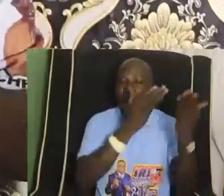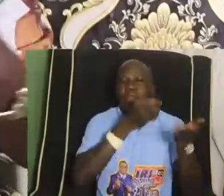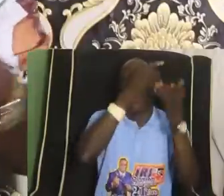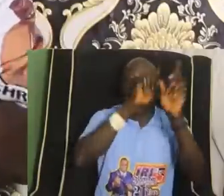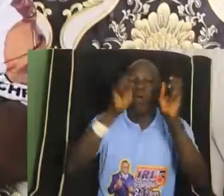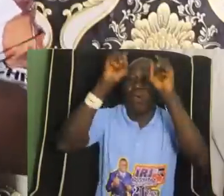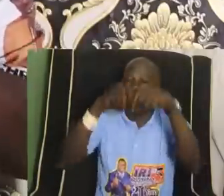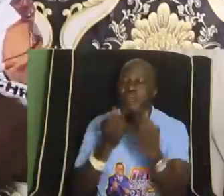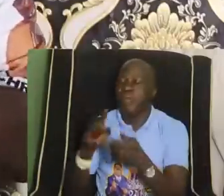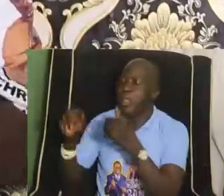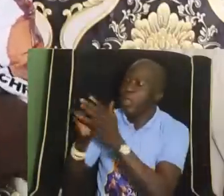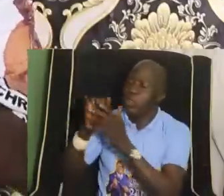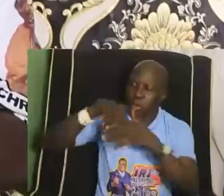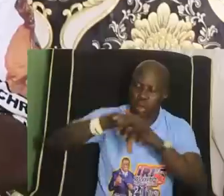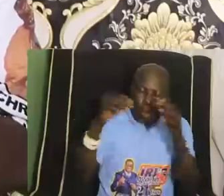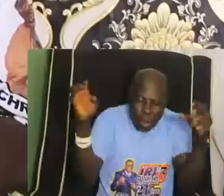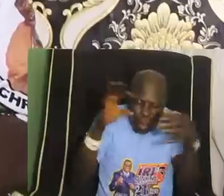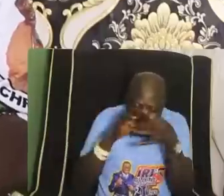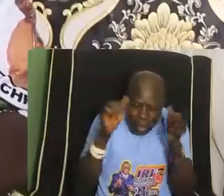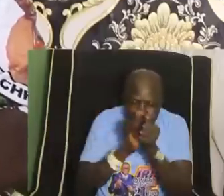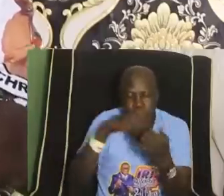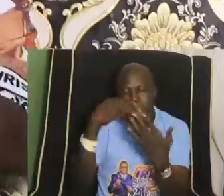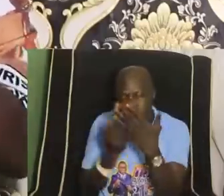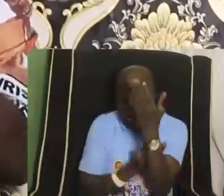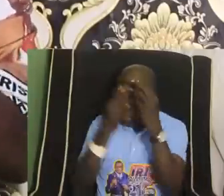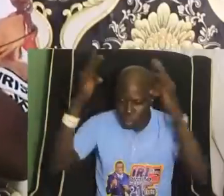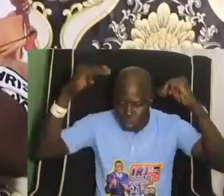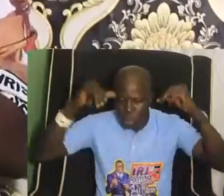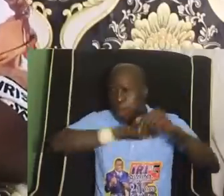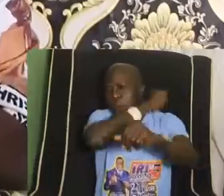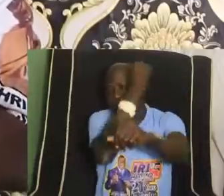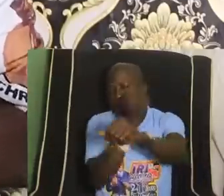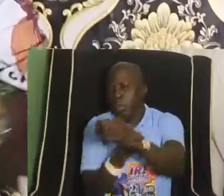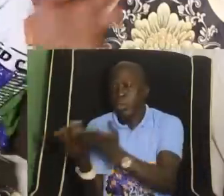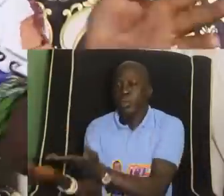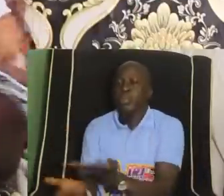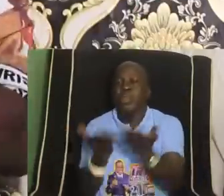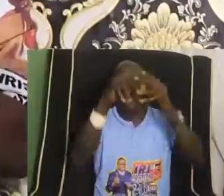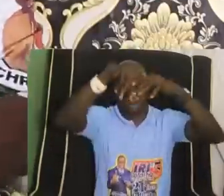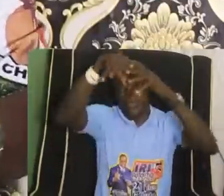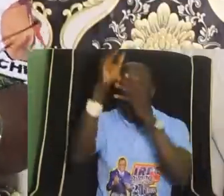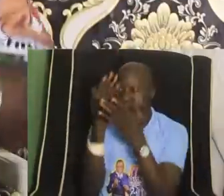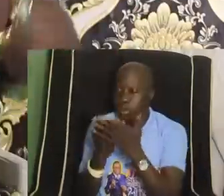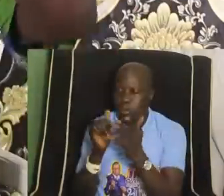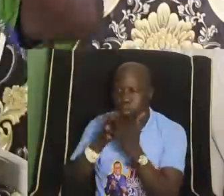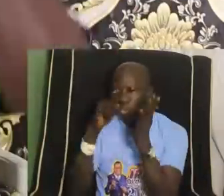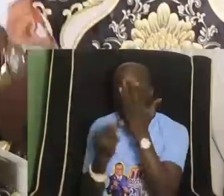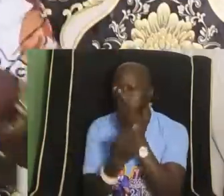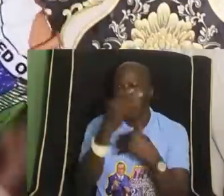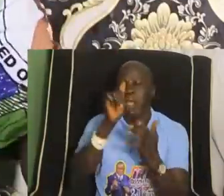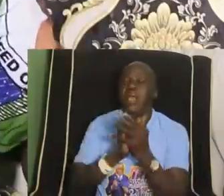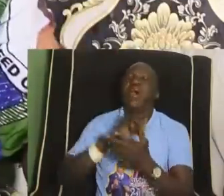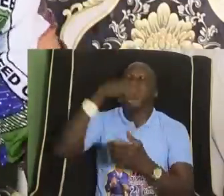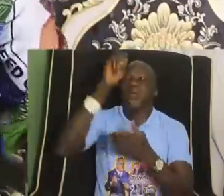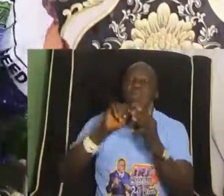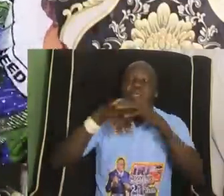of money. I connect with the covenant of money. Okay. Authority that lifts up money to program.